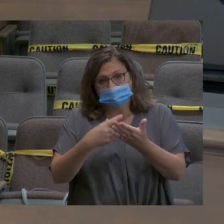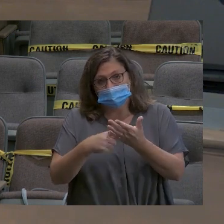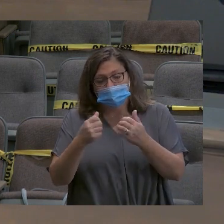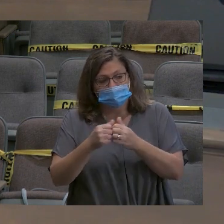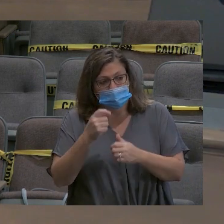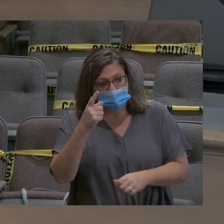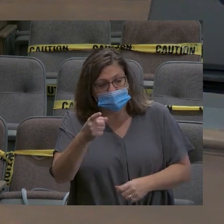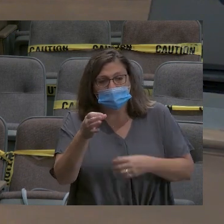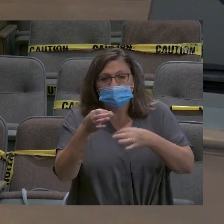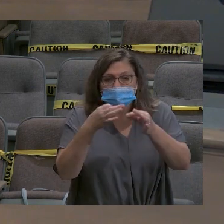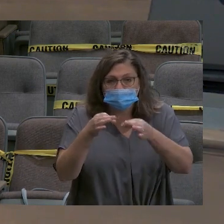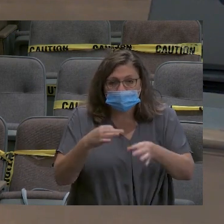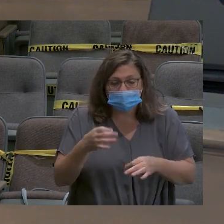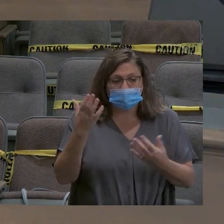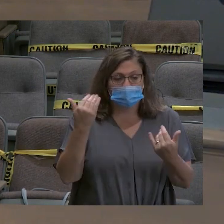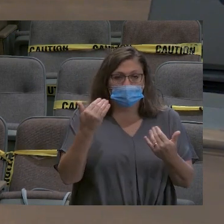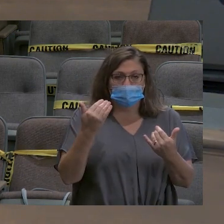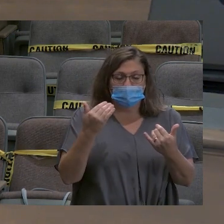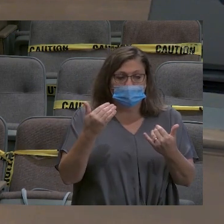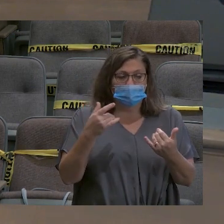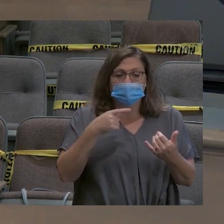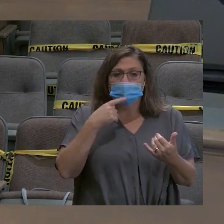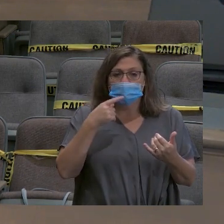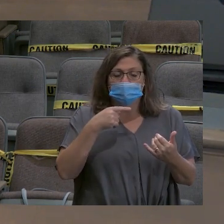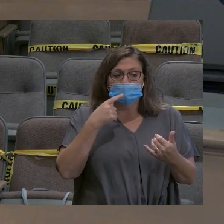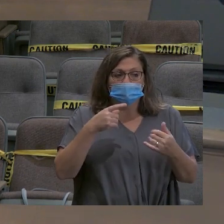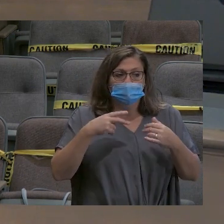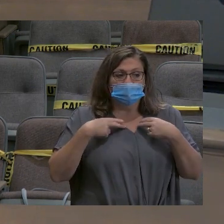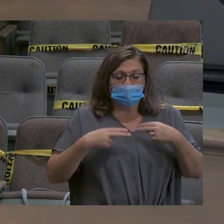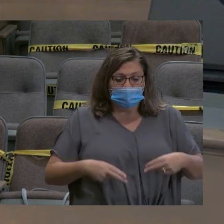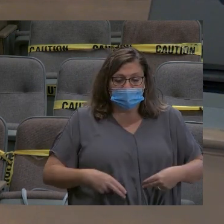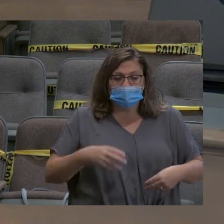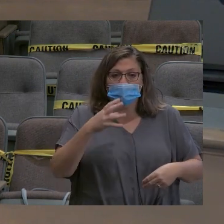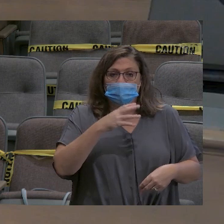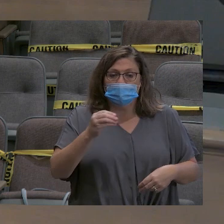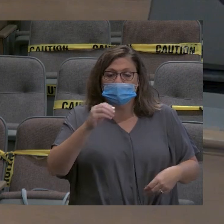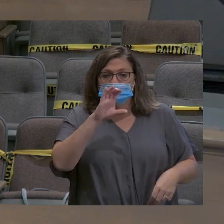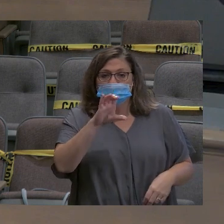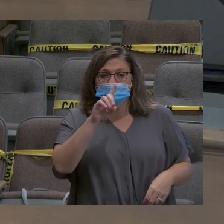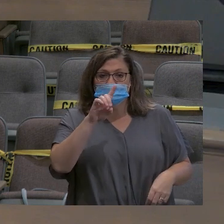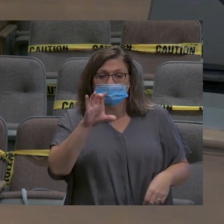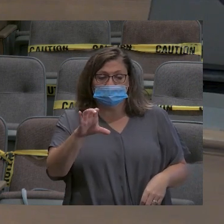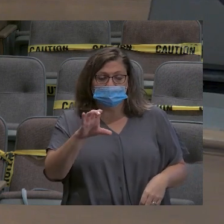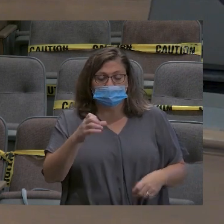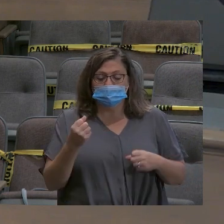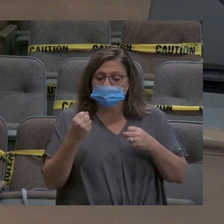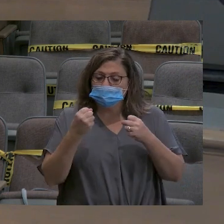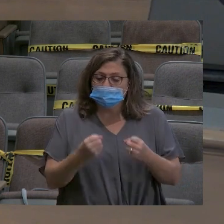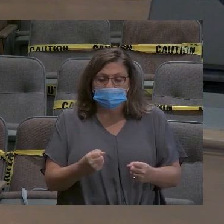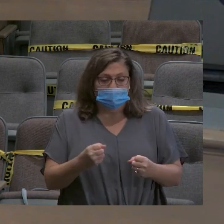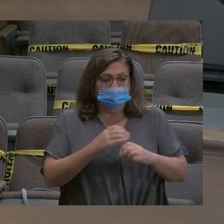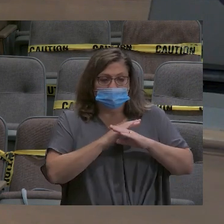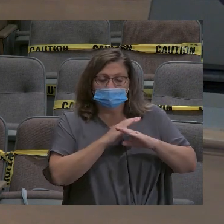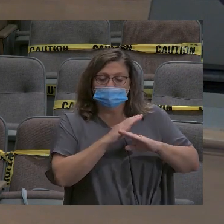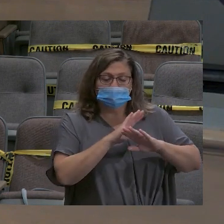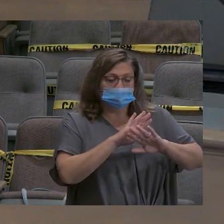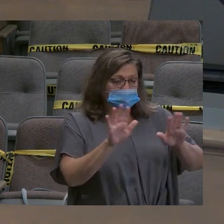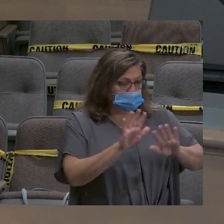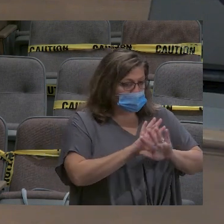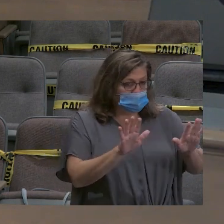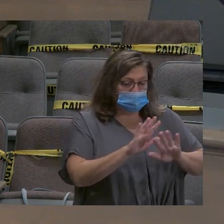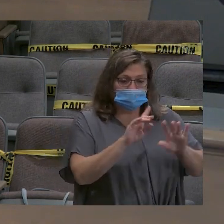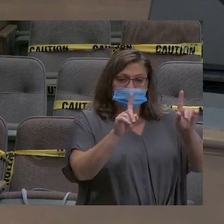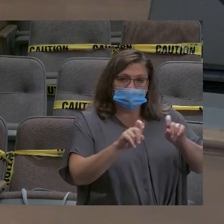why public health and the CDC strongly discourage testing